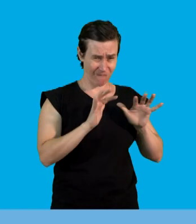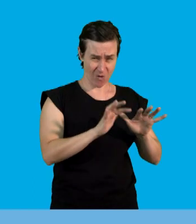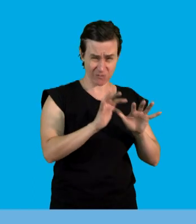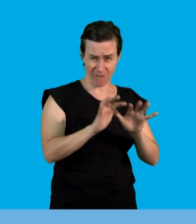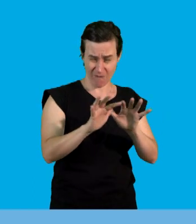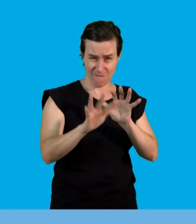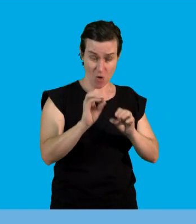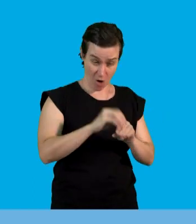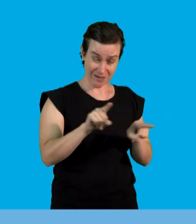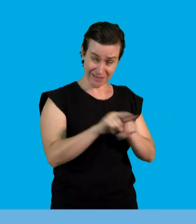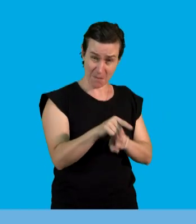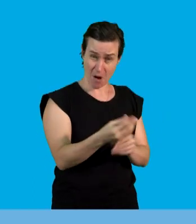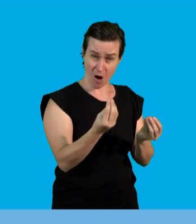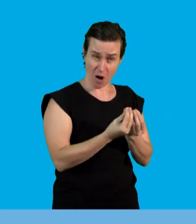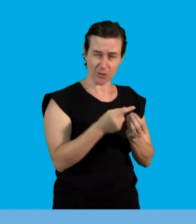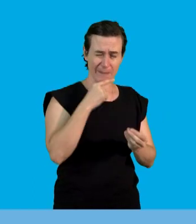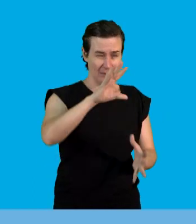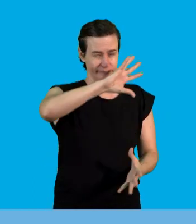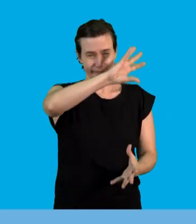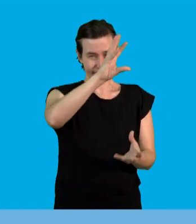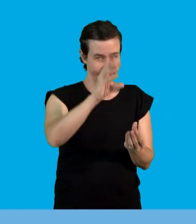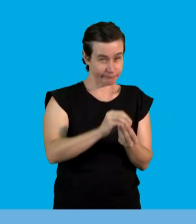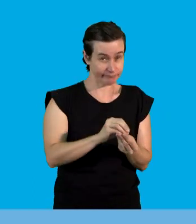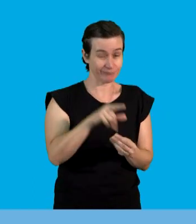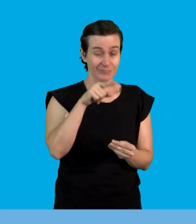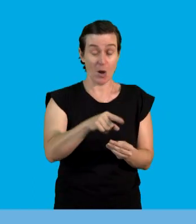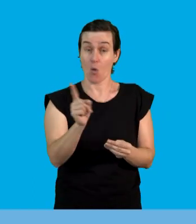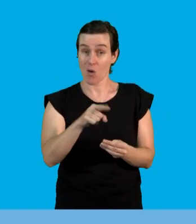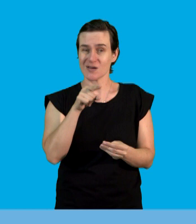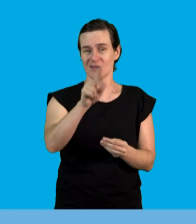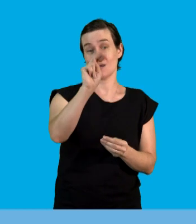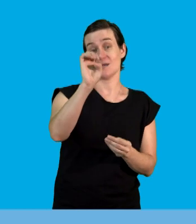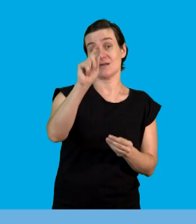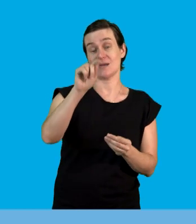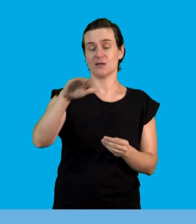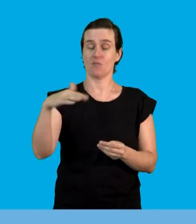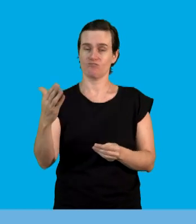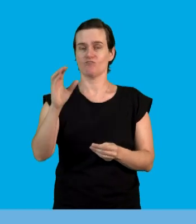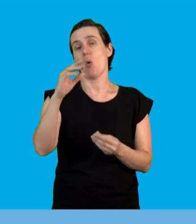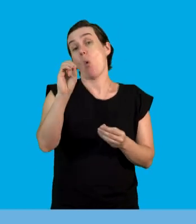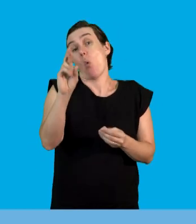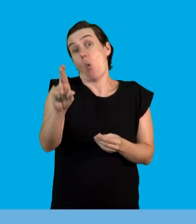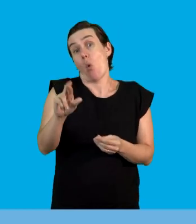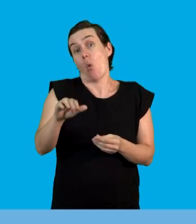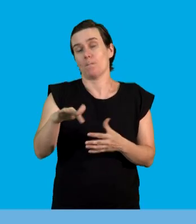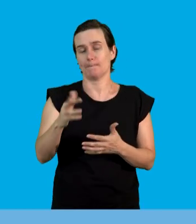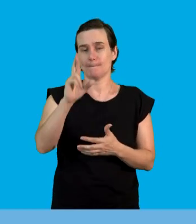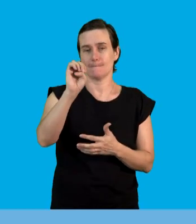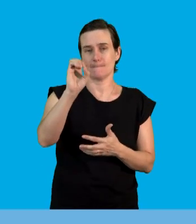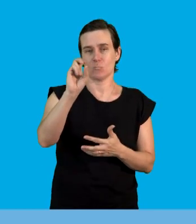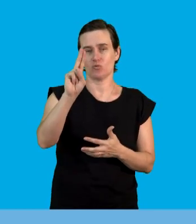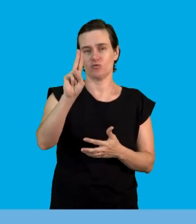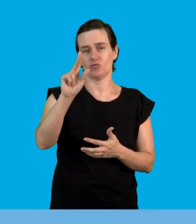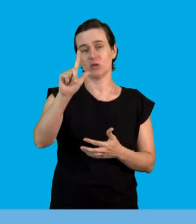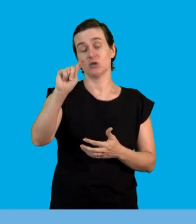them together to give us something called the net force, or sometimes referred to as a resultant force. Now what do we mean by